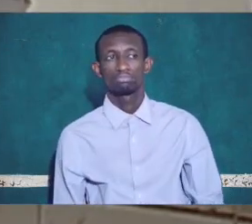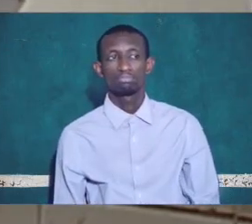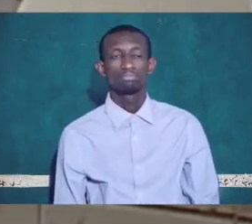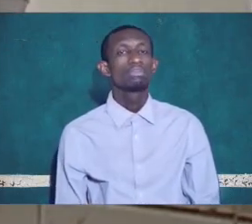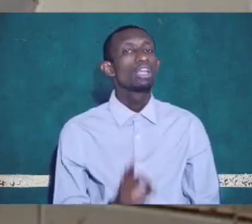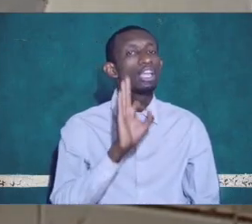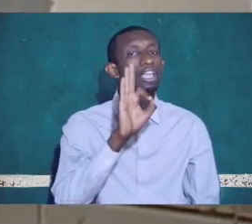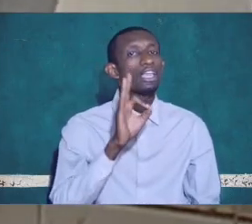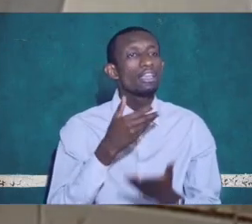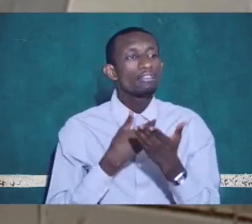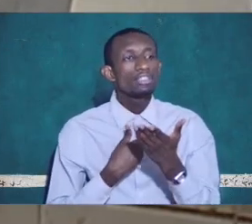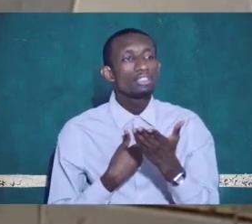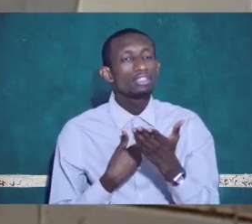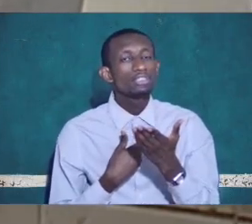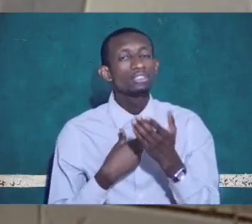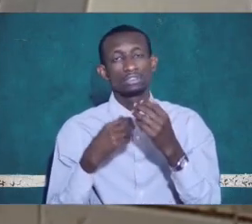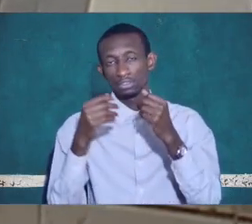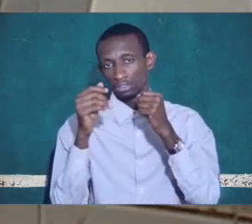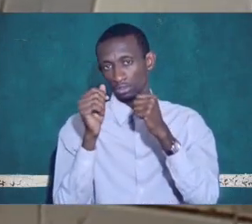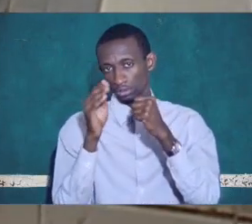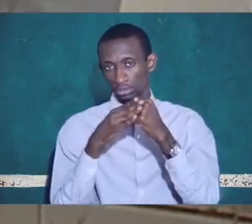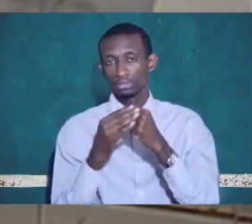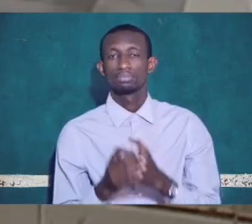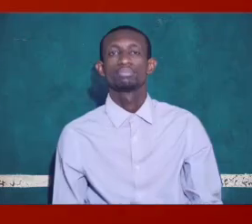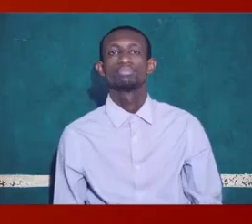and fluorine with 9 electrons.